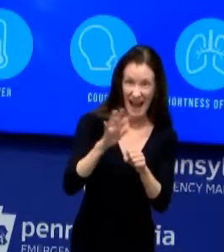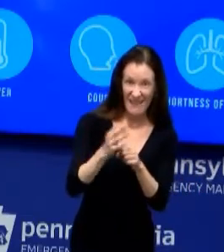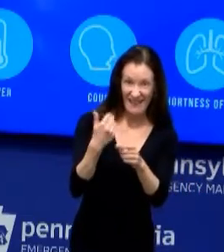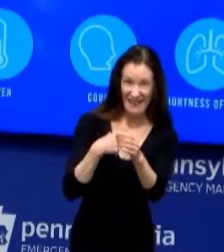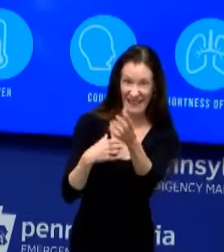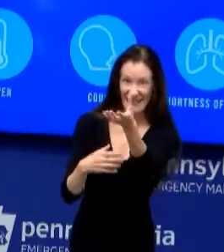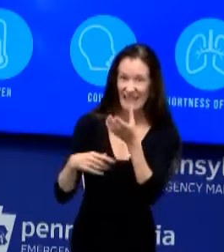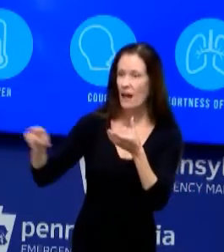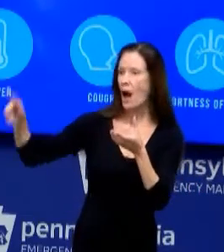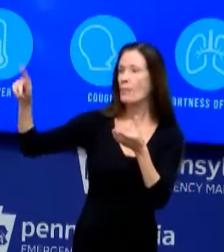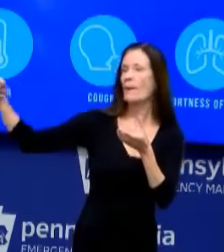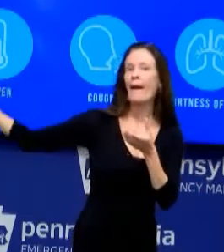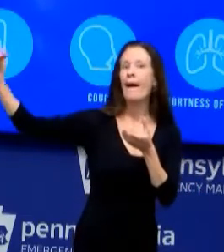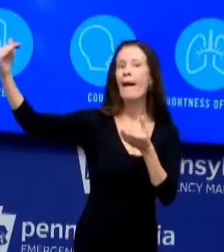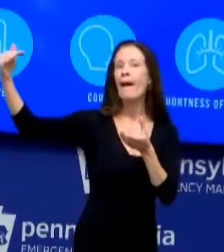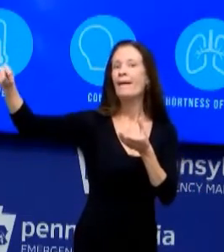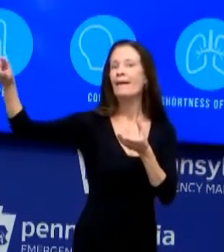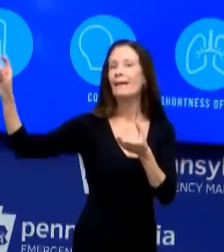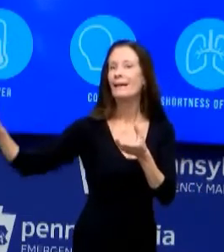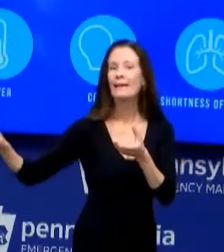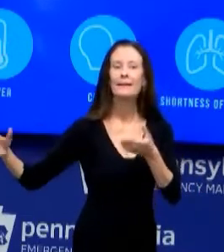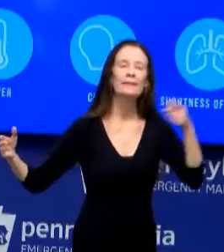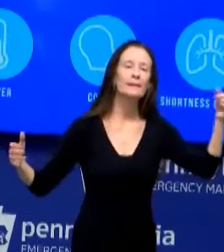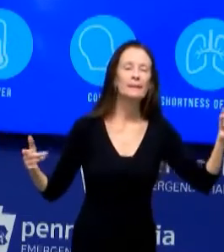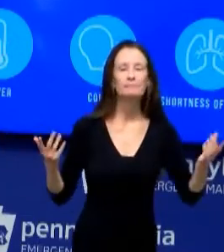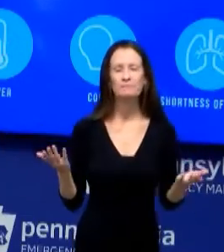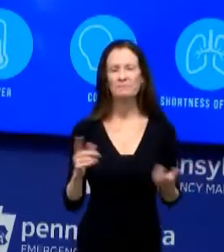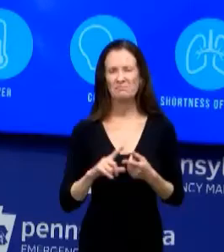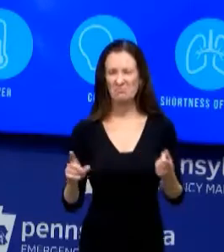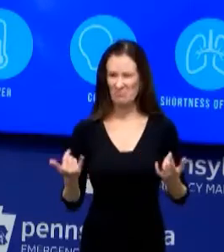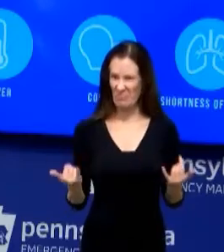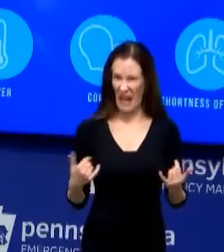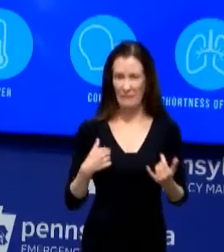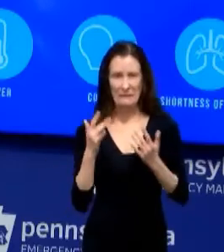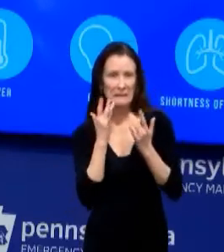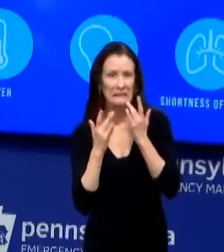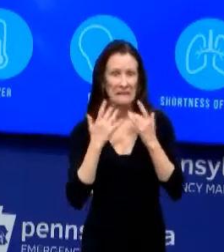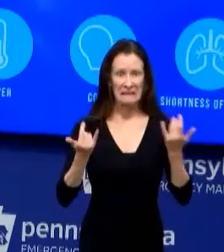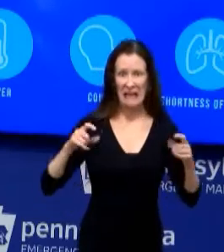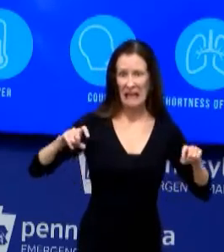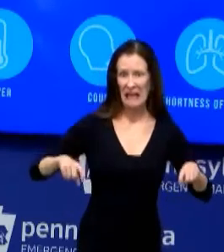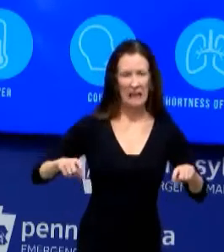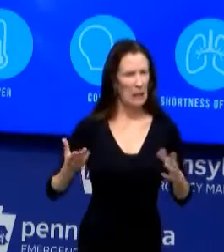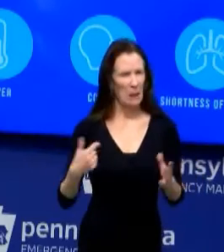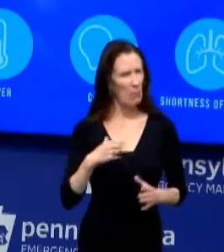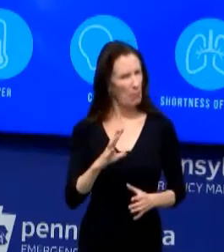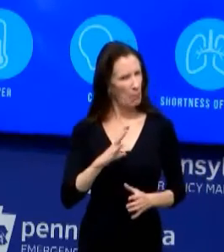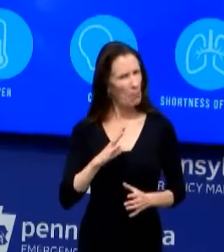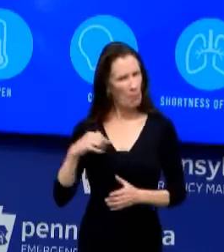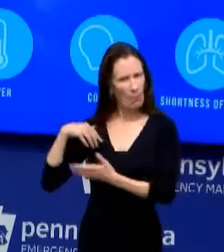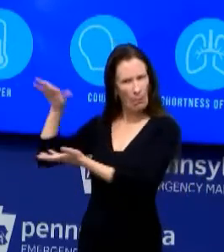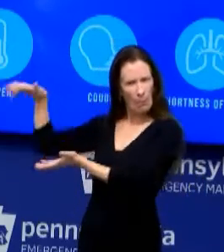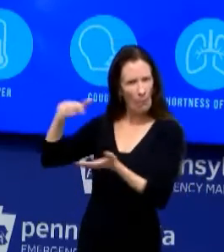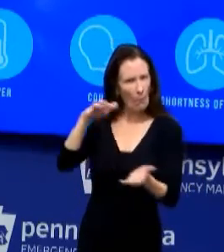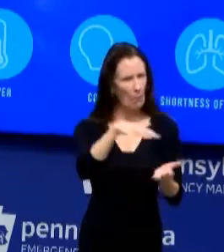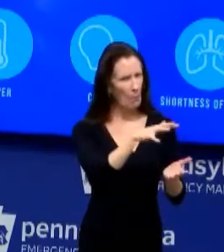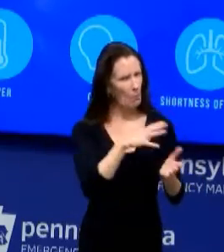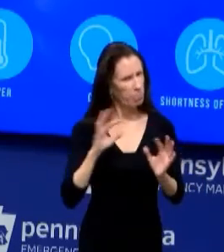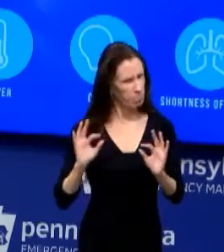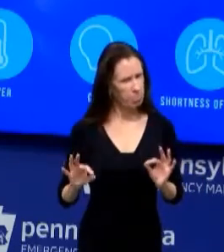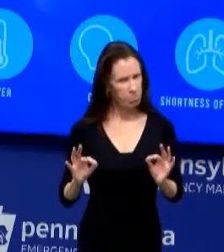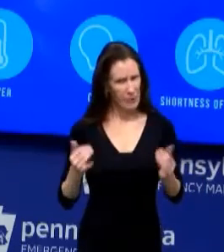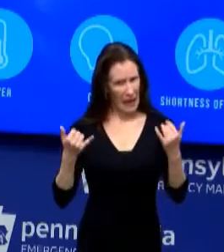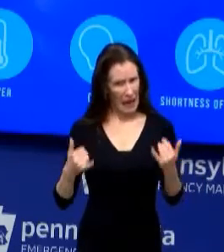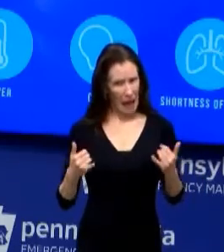to emphasize that right now, we have adequate capacity in our system. We have enough beds. We have enough ICU